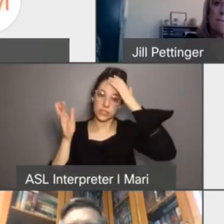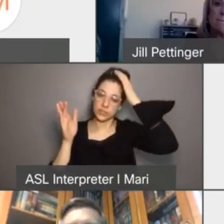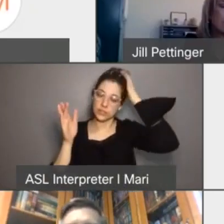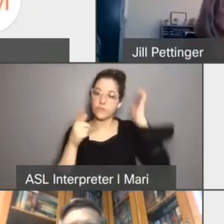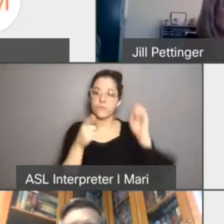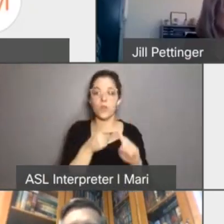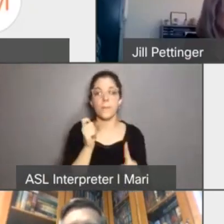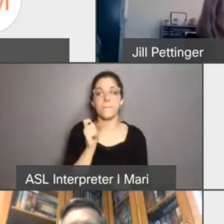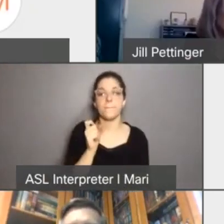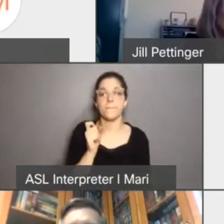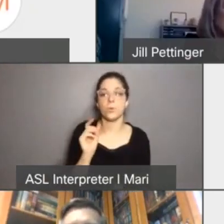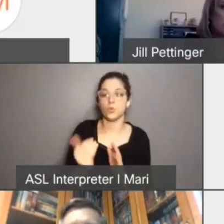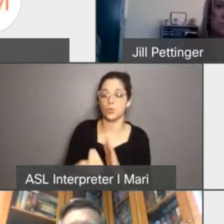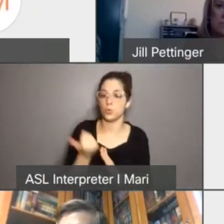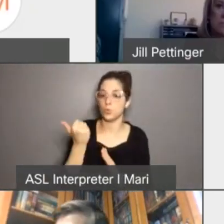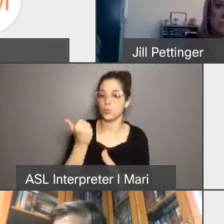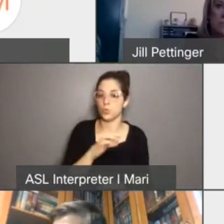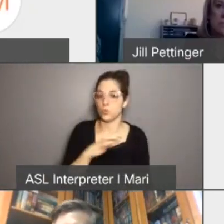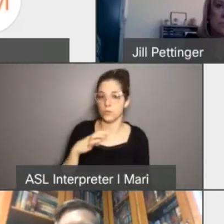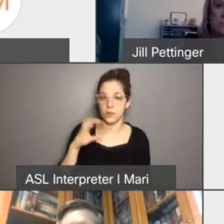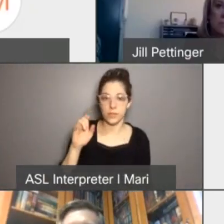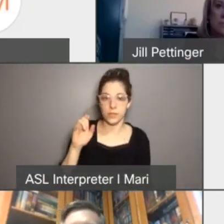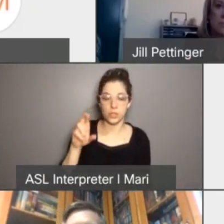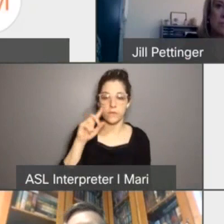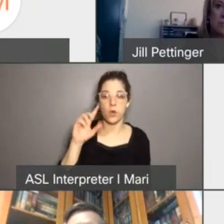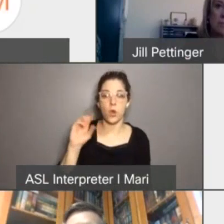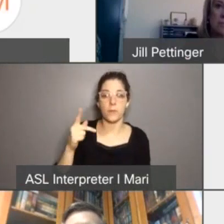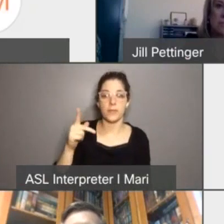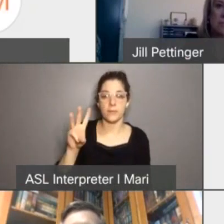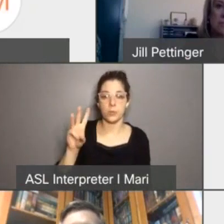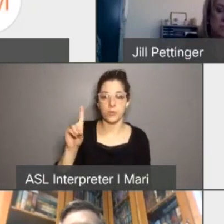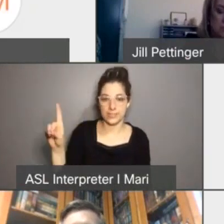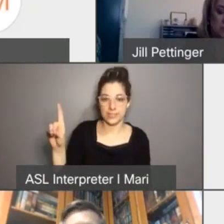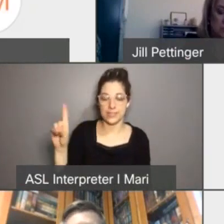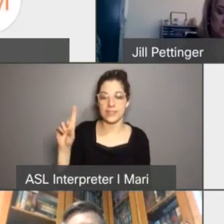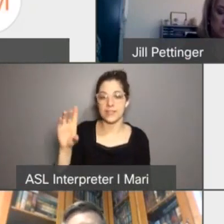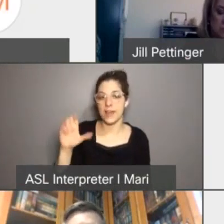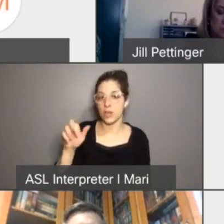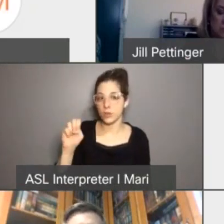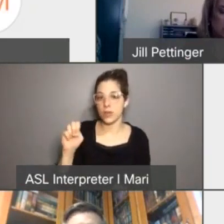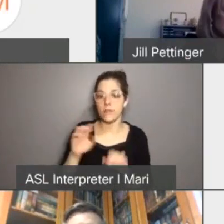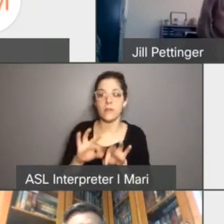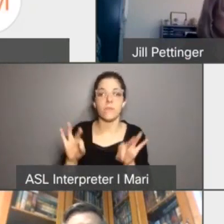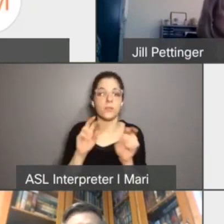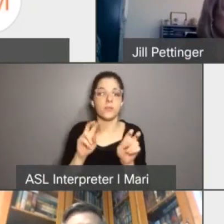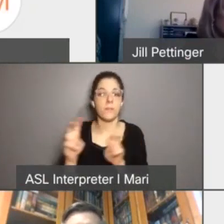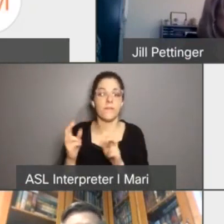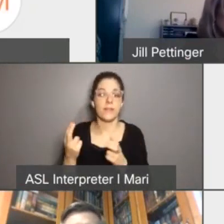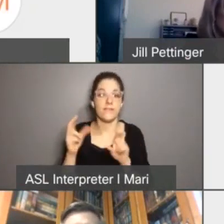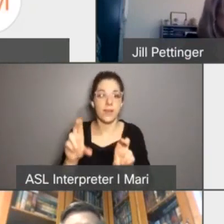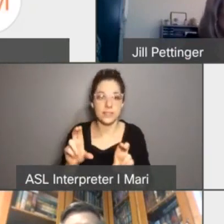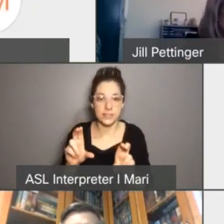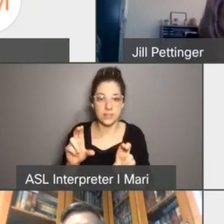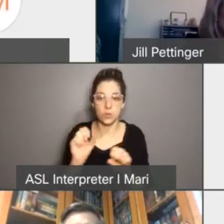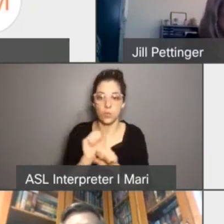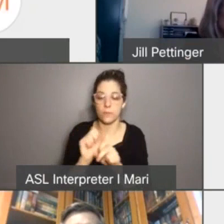from the new Acting Commissioner for OPWDD, Carrie Neifeld, on the very important topic of investing in the